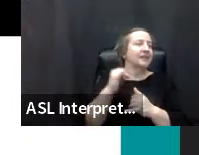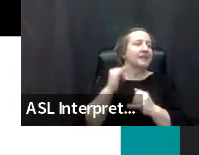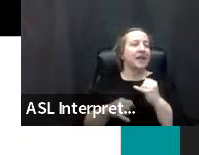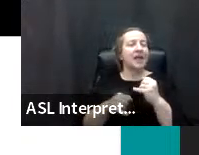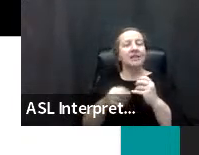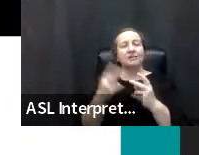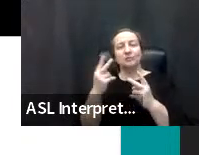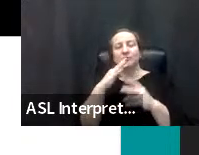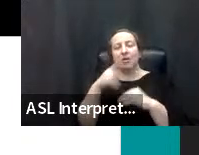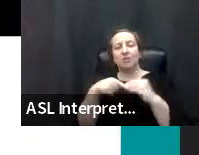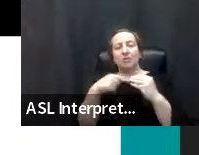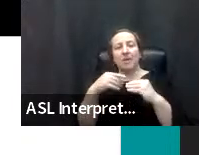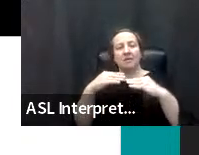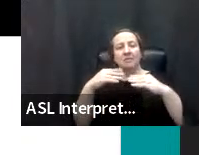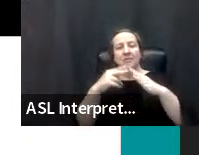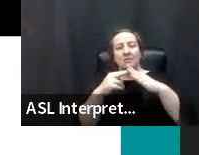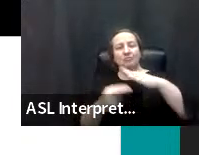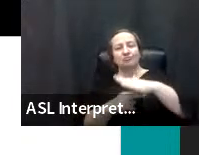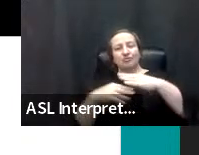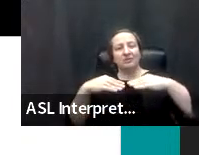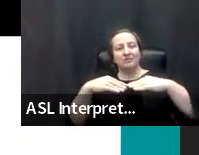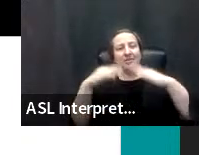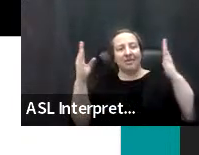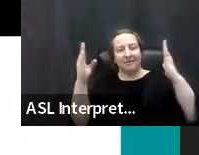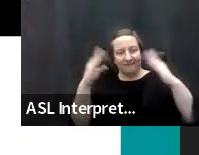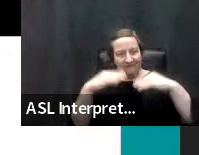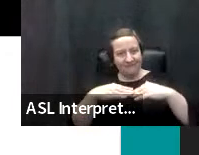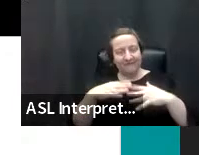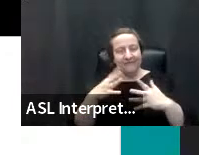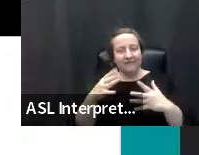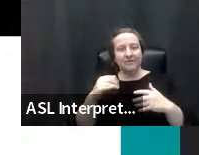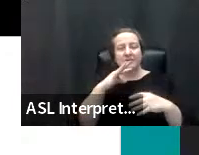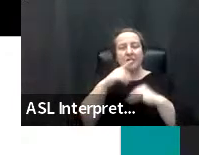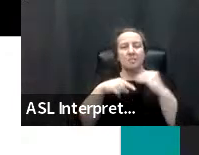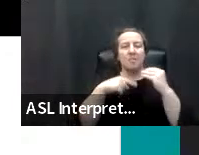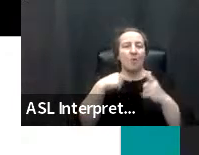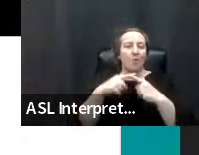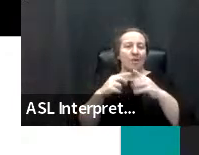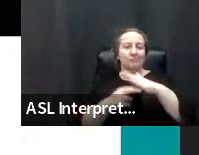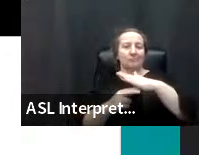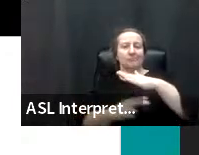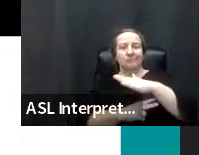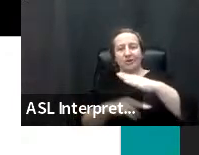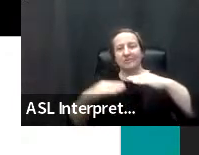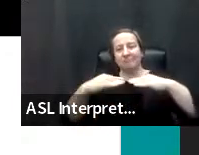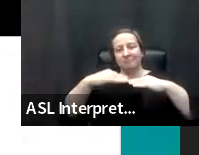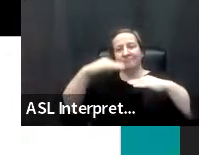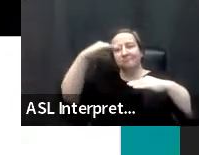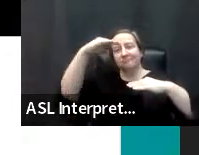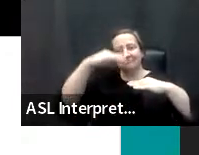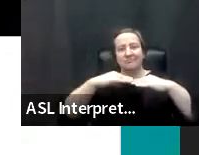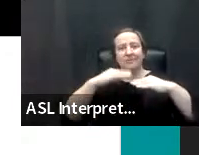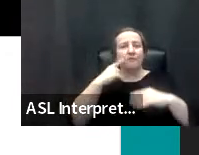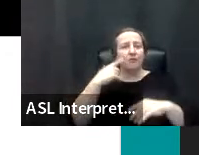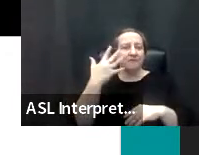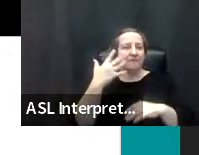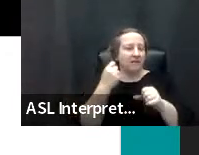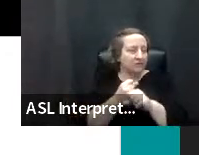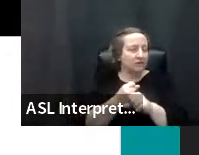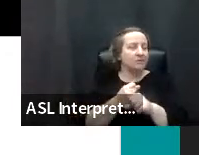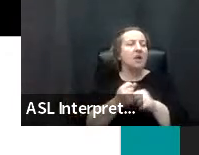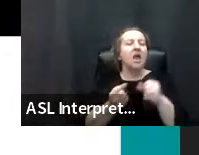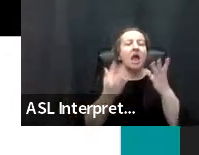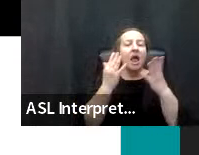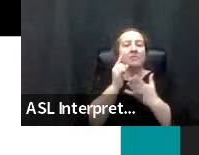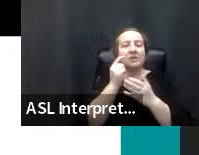with bridge lifts. We wanted to summarize kind of when the bridge lifts are occurring. So again, for a 5-year period, about how many do we have